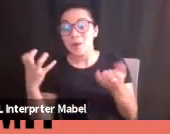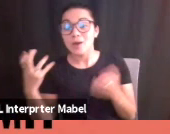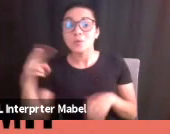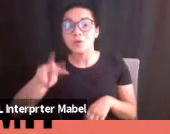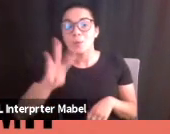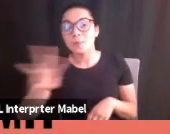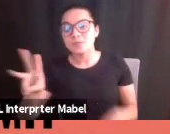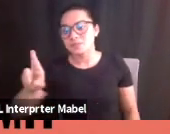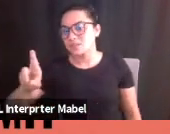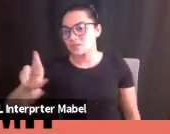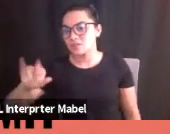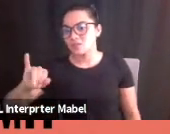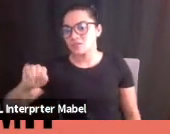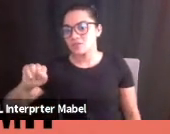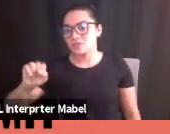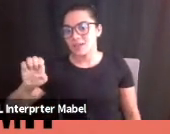risenow.us and